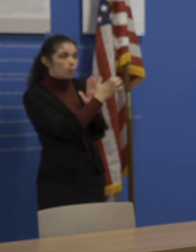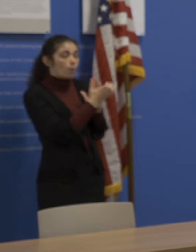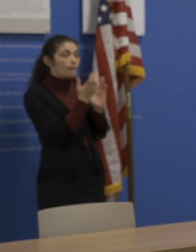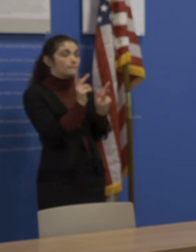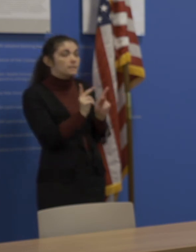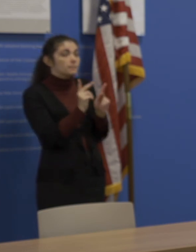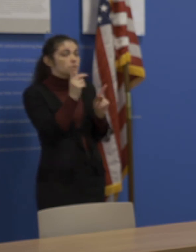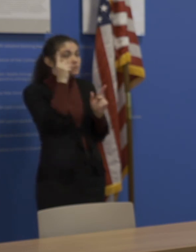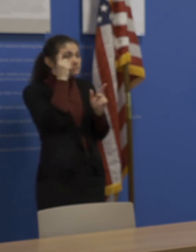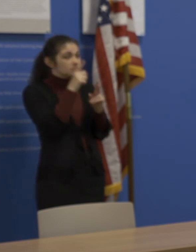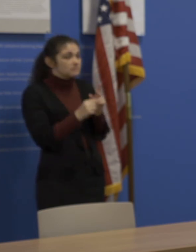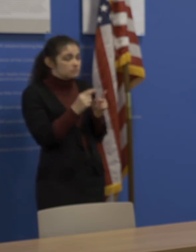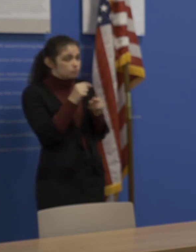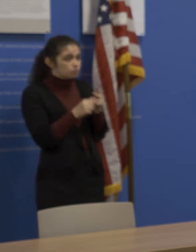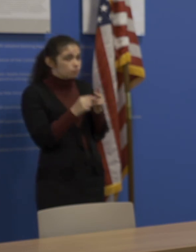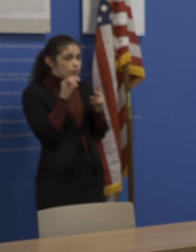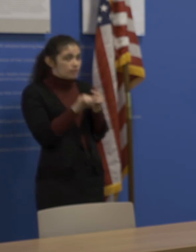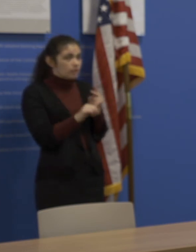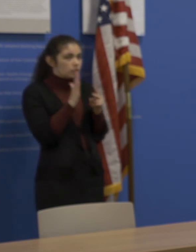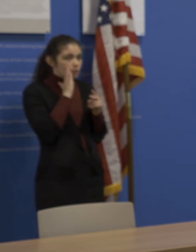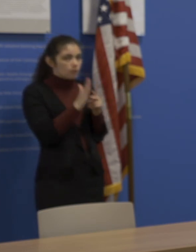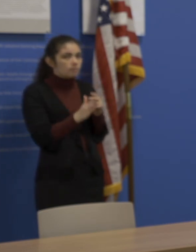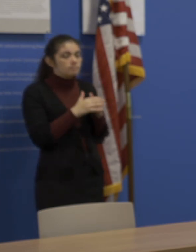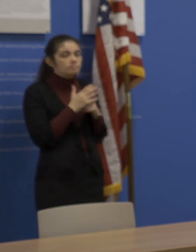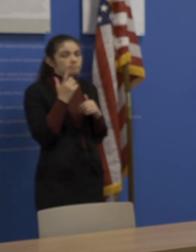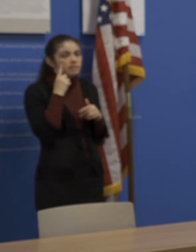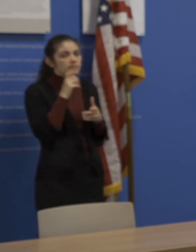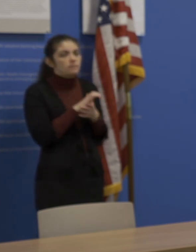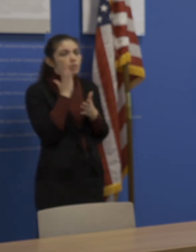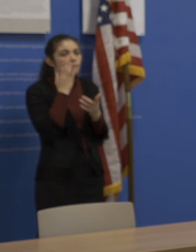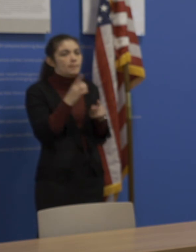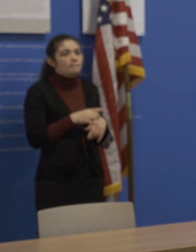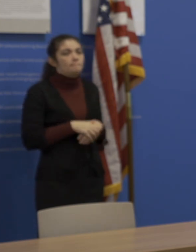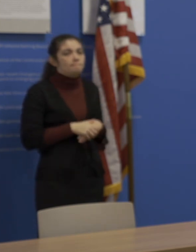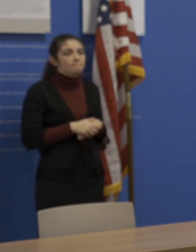people will choose to do, and we believe that you will.